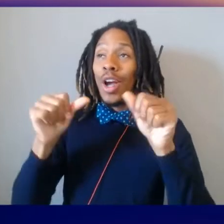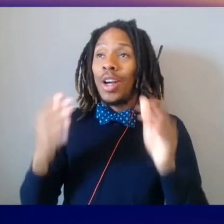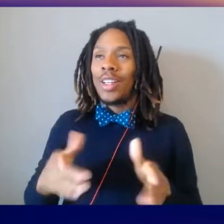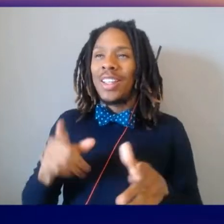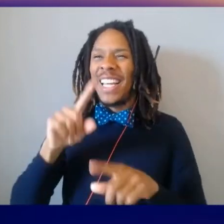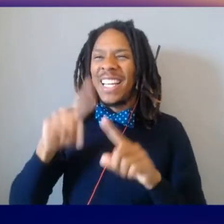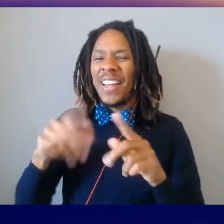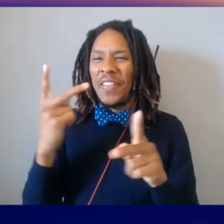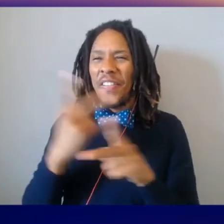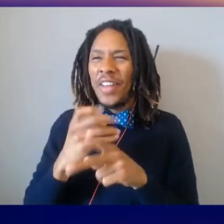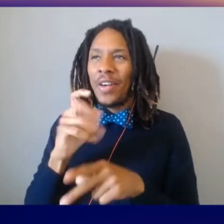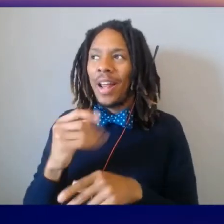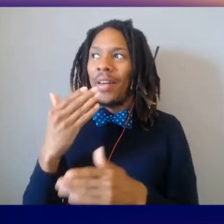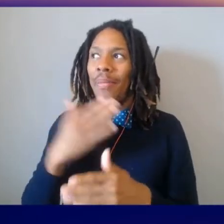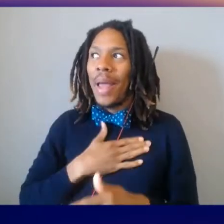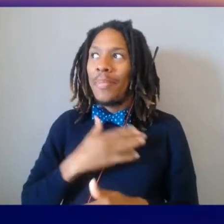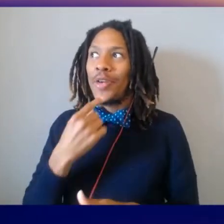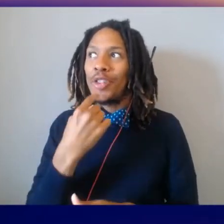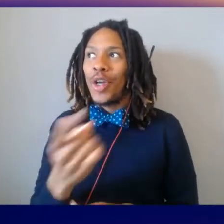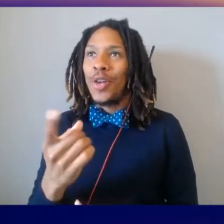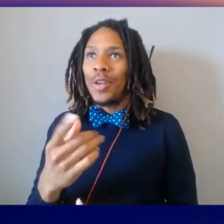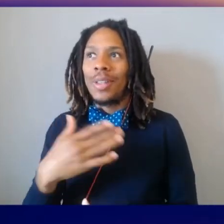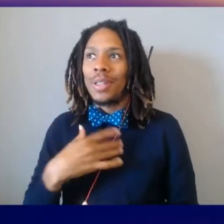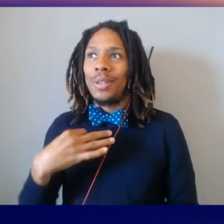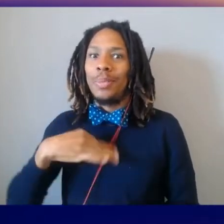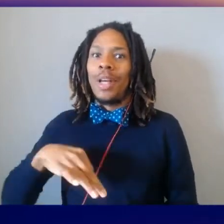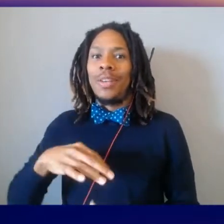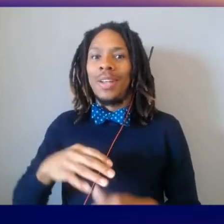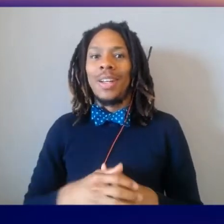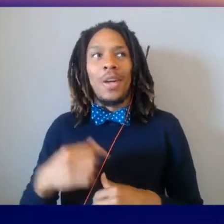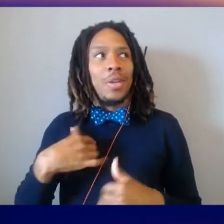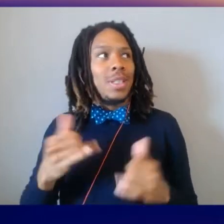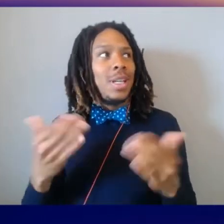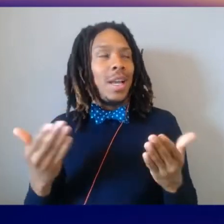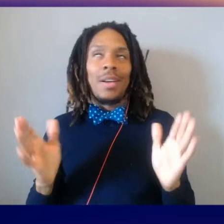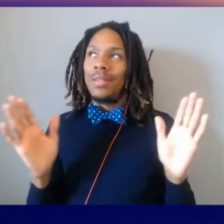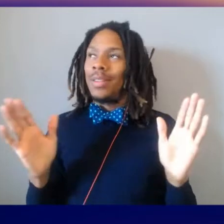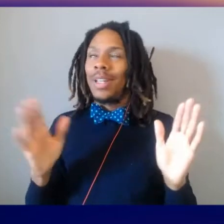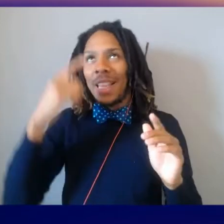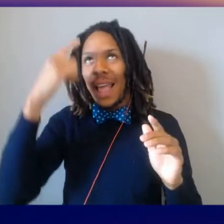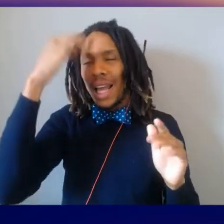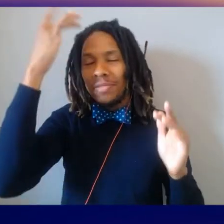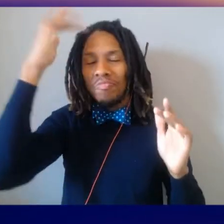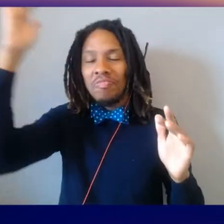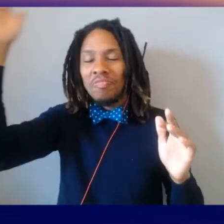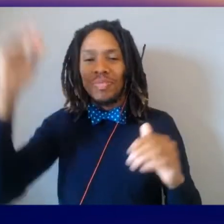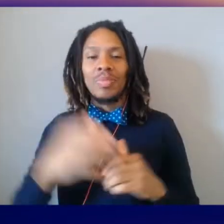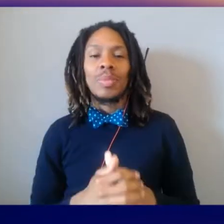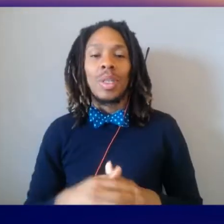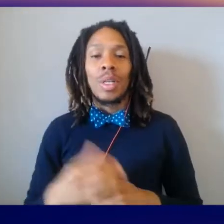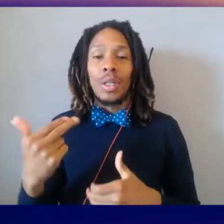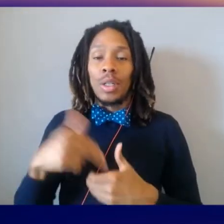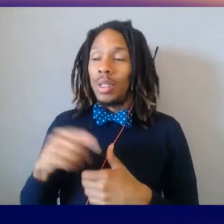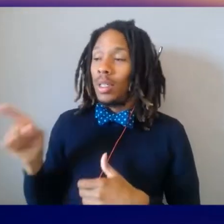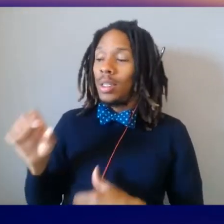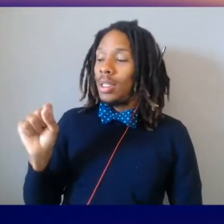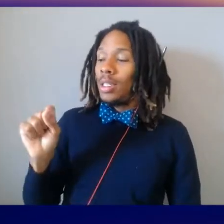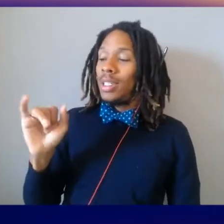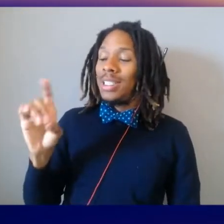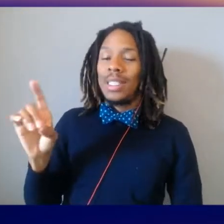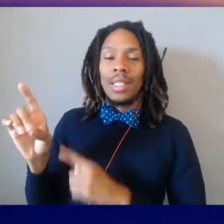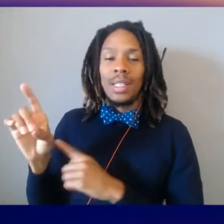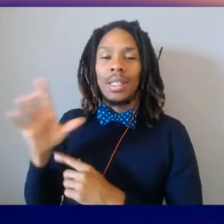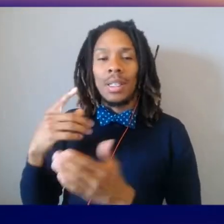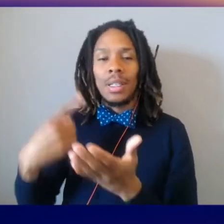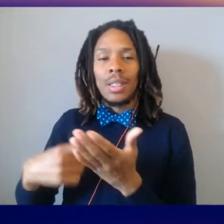out. I'm glad you told them that, Steve. That's very helpful. Well, we're still here. Distinguish. We're still here. We're still here. And we're joined right now by Sid, who's going to be talking about